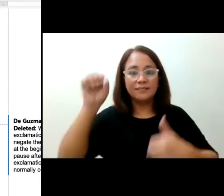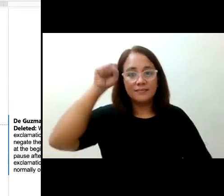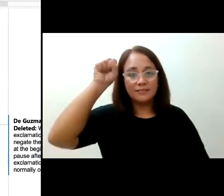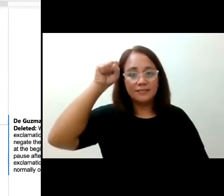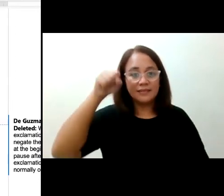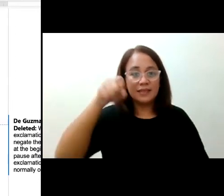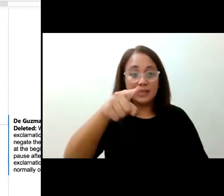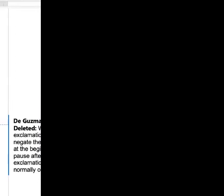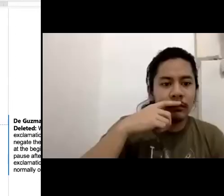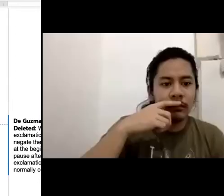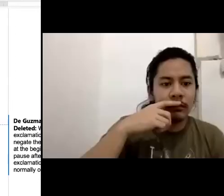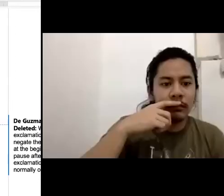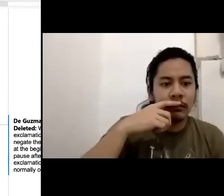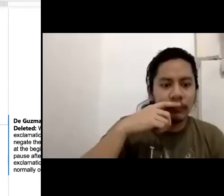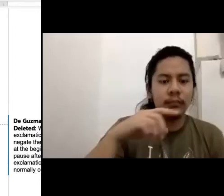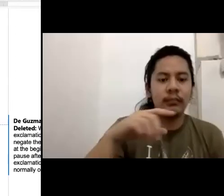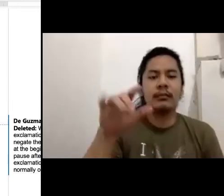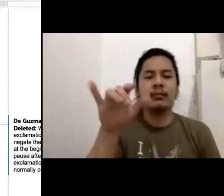that. Yes, Jacques.